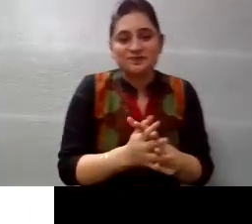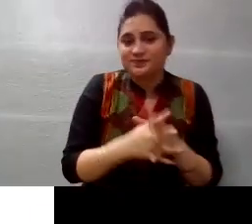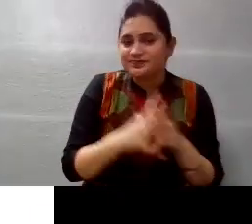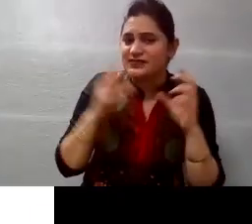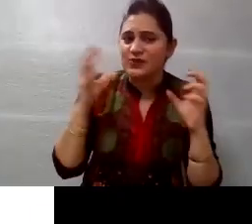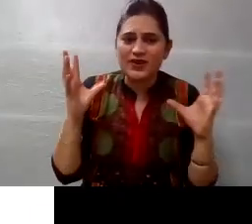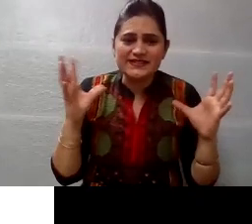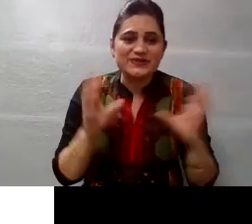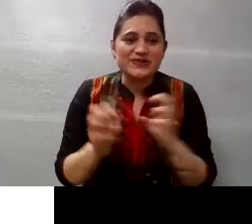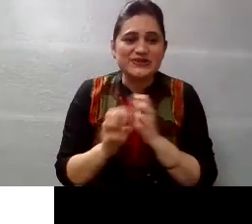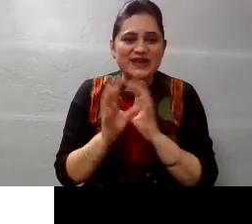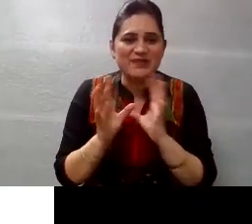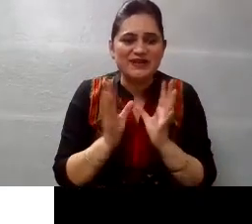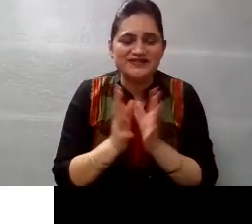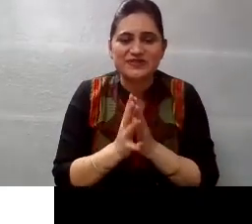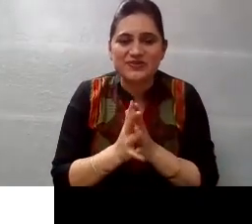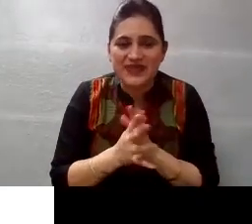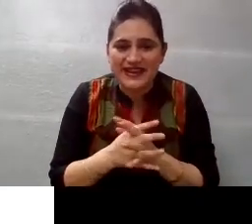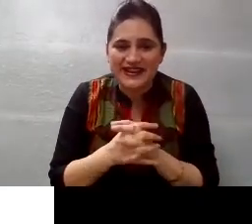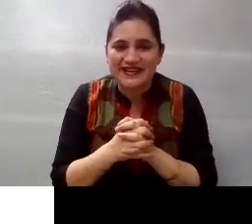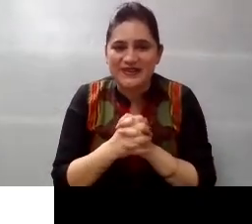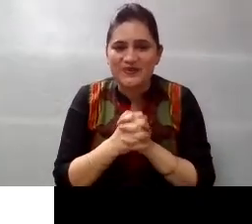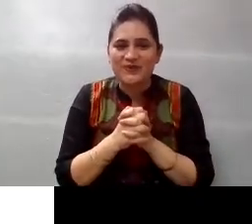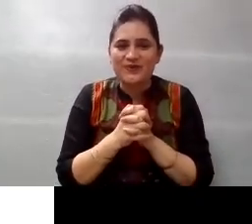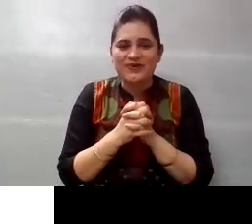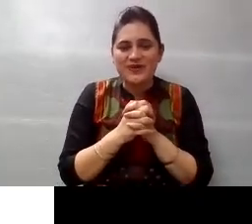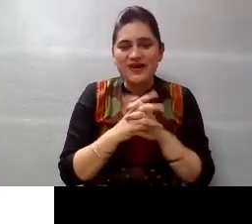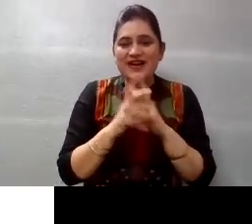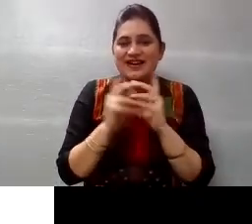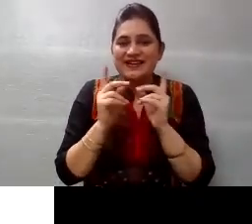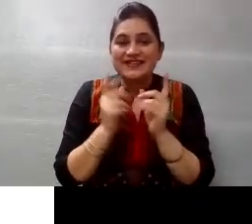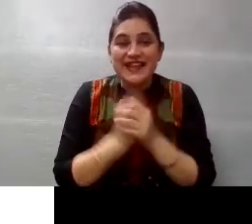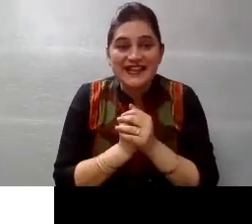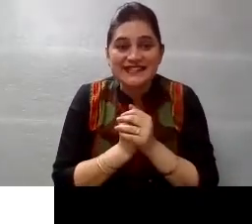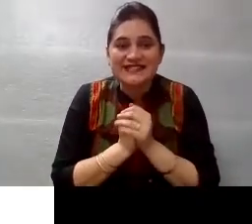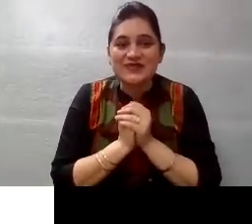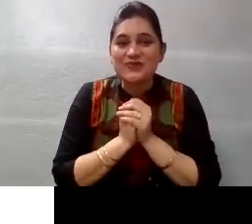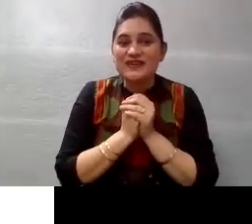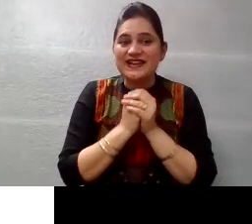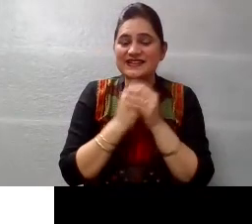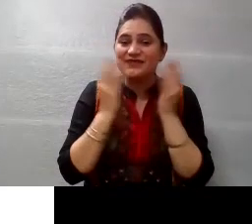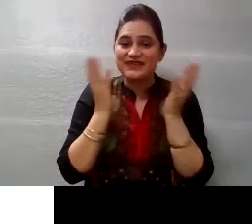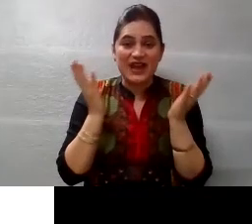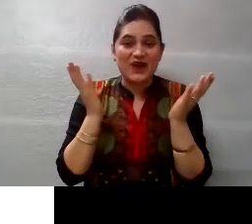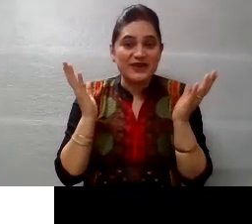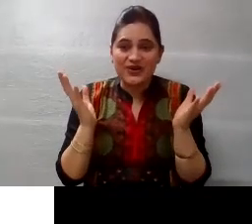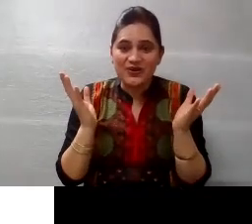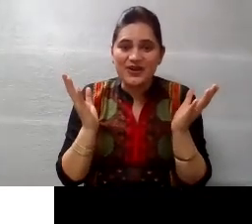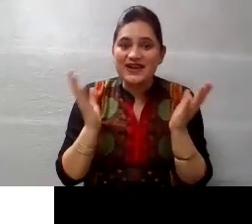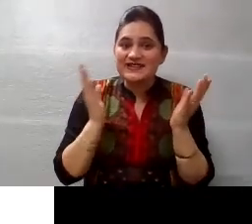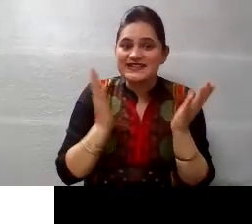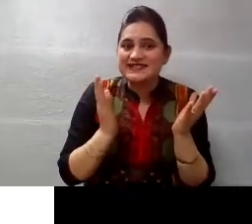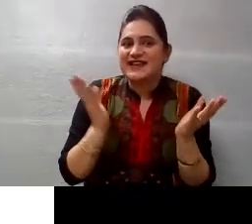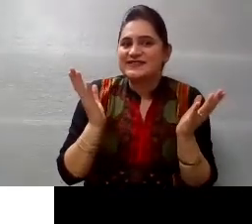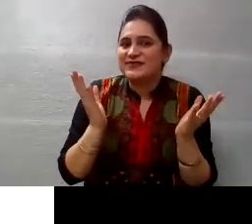what is going to come on the screen. Oh, yes. Oh, we can, now we